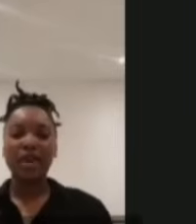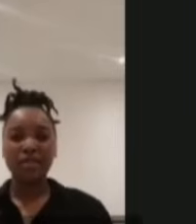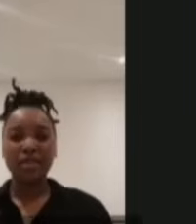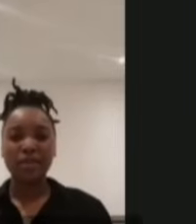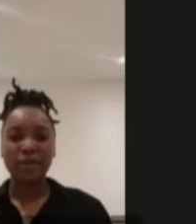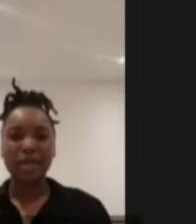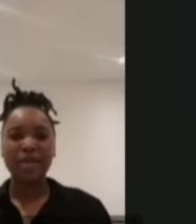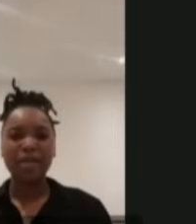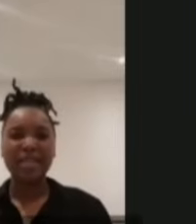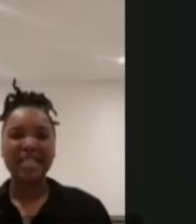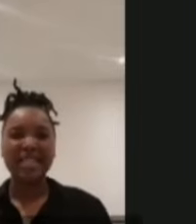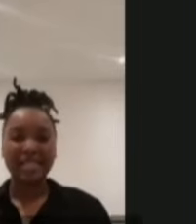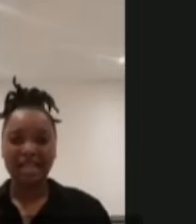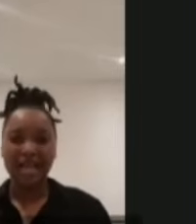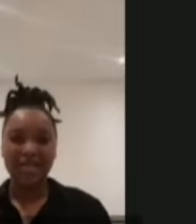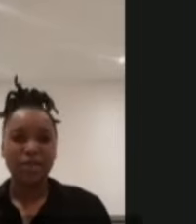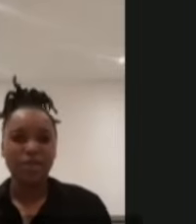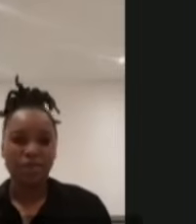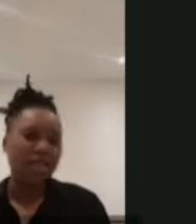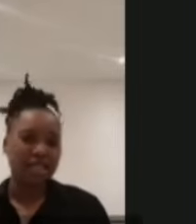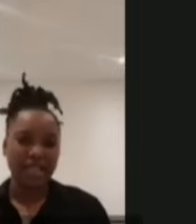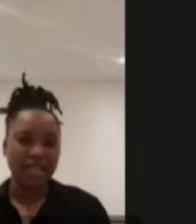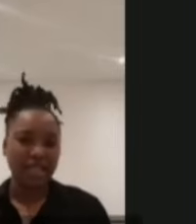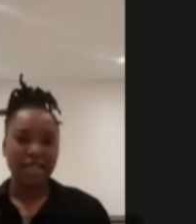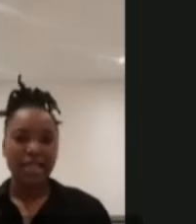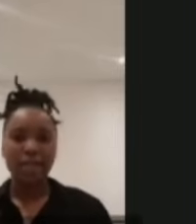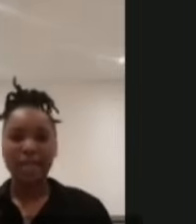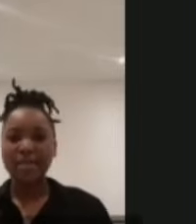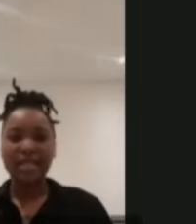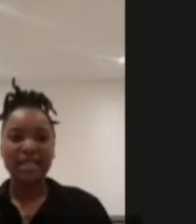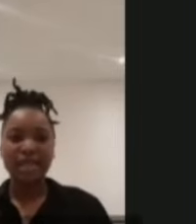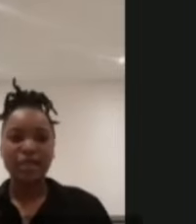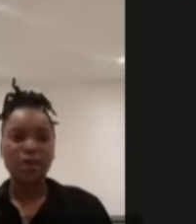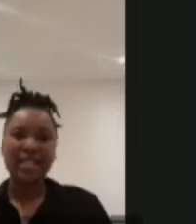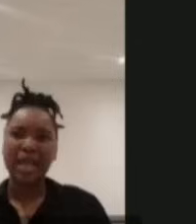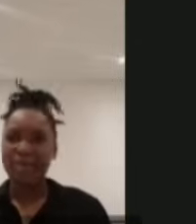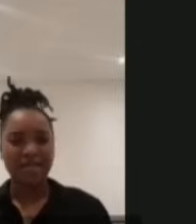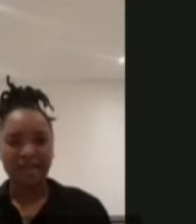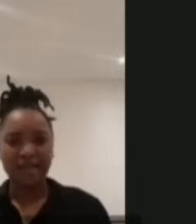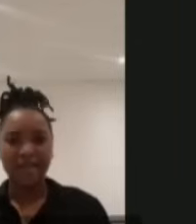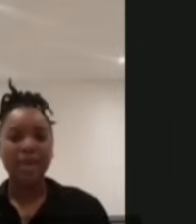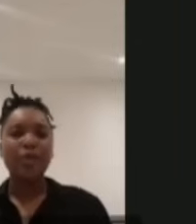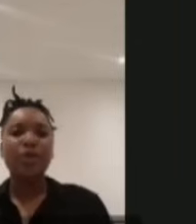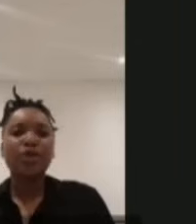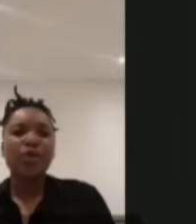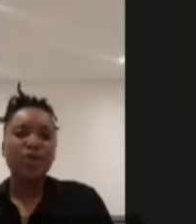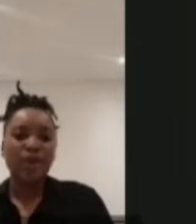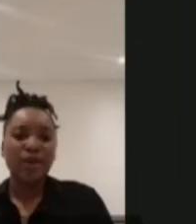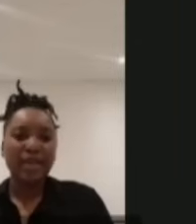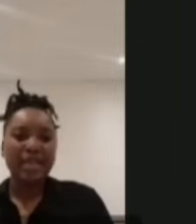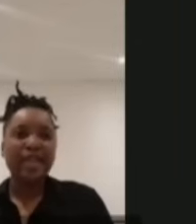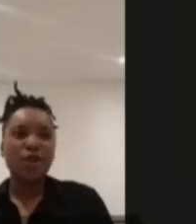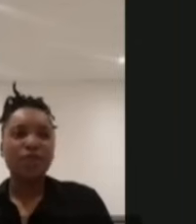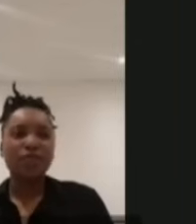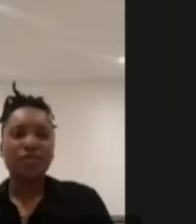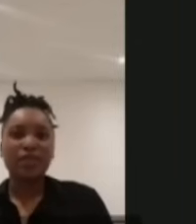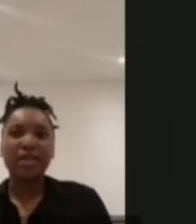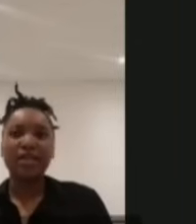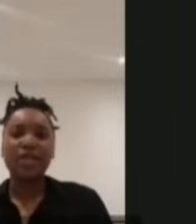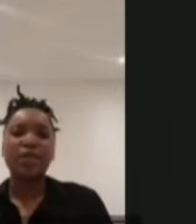part of the youth are becoming so desensitized to politics. They're becoming desensitized to what's happening around them, because also they